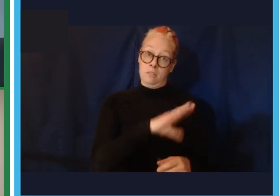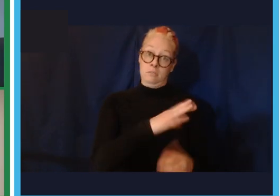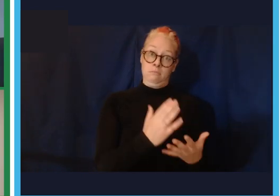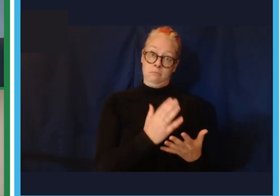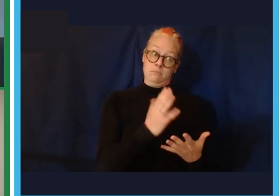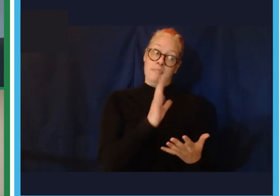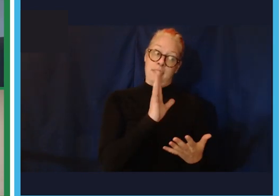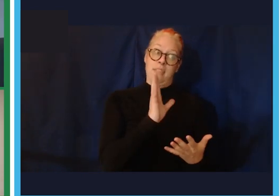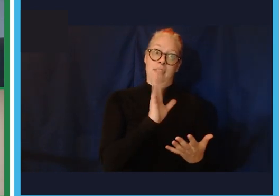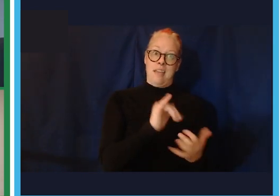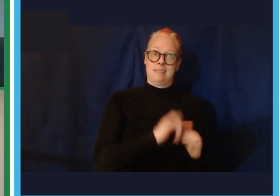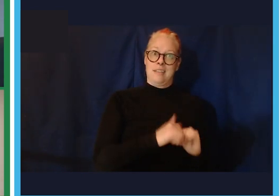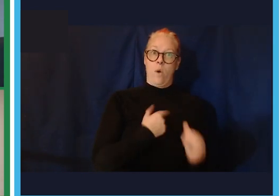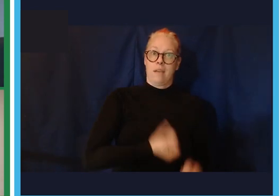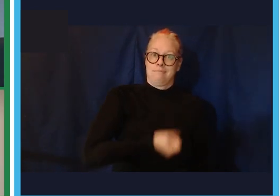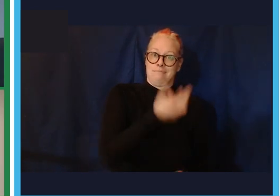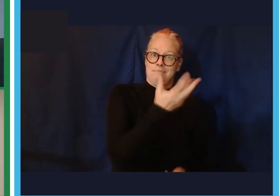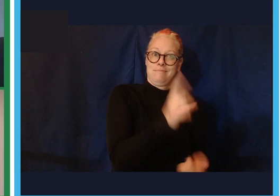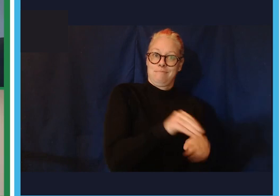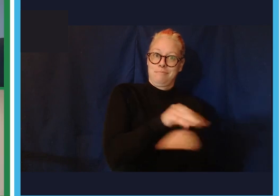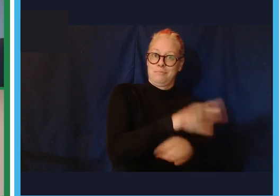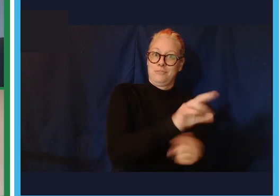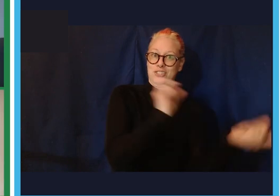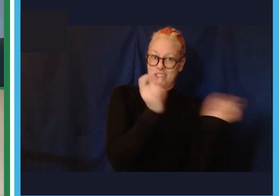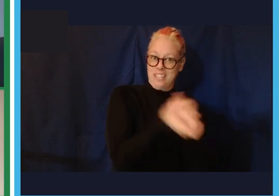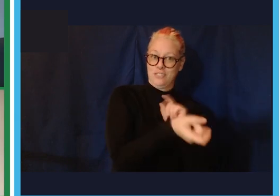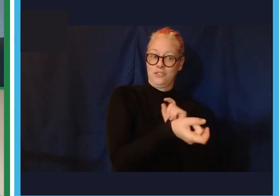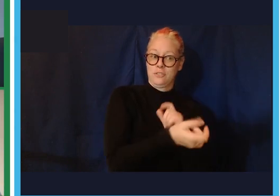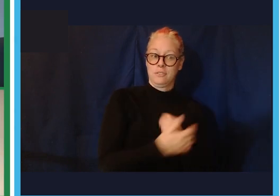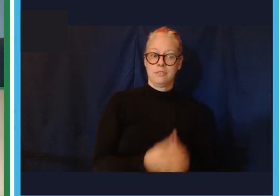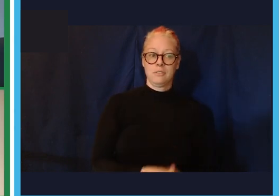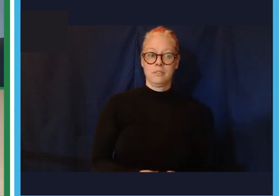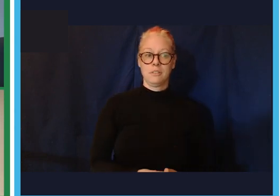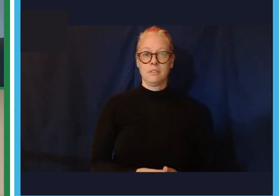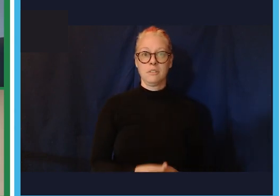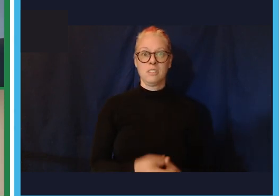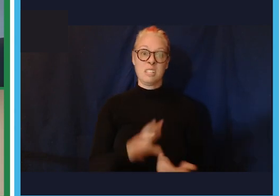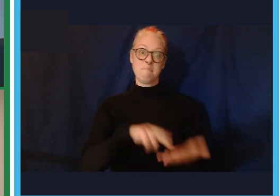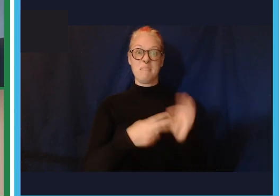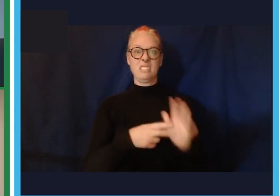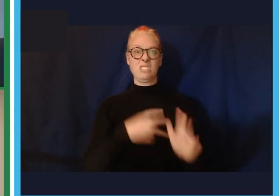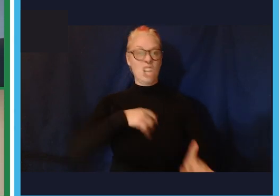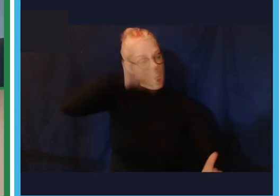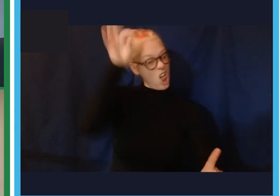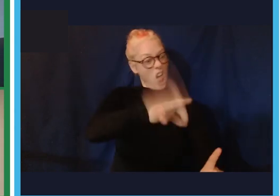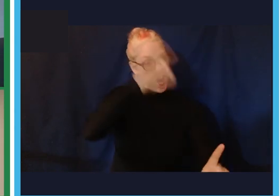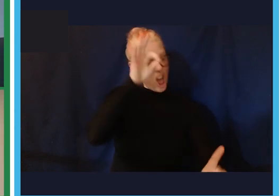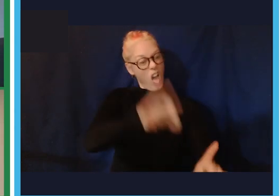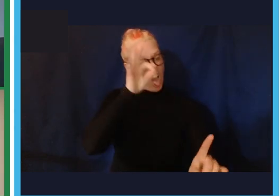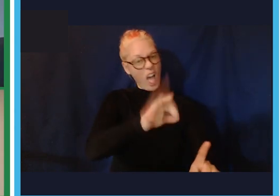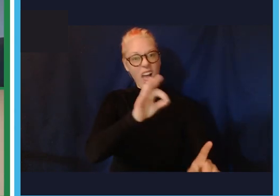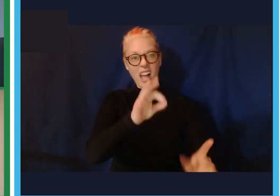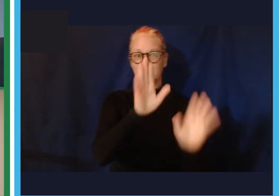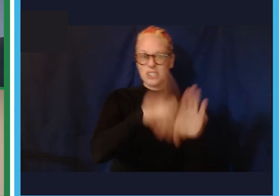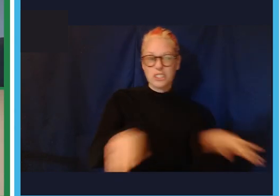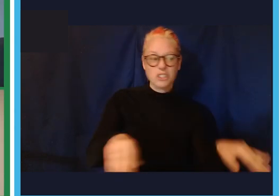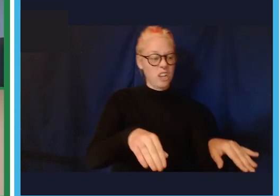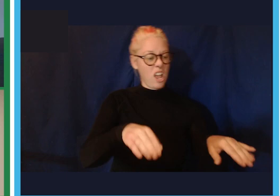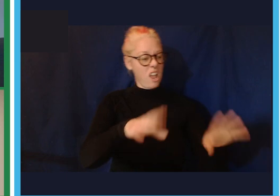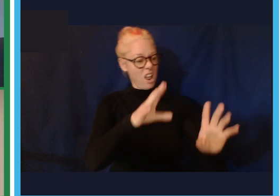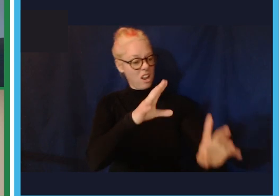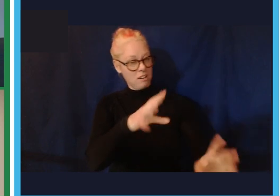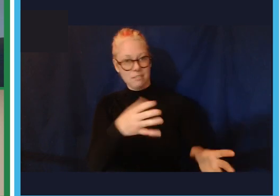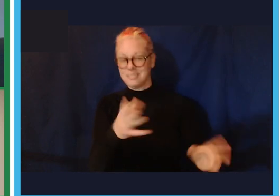but cooperation and empathy, emotional learning. I know, but I think there's like really